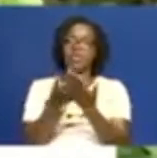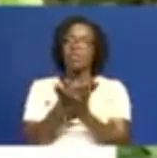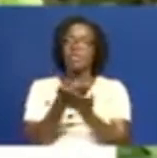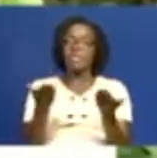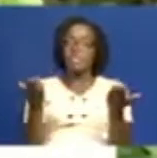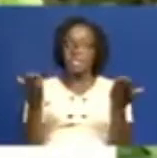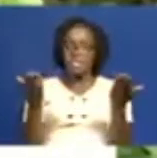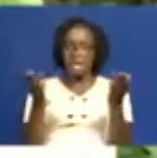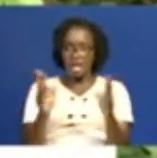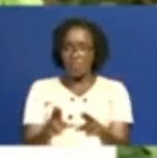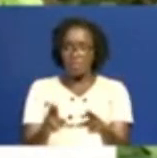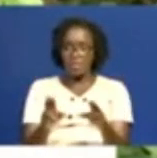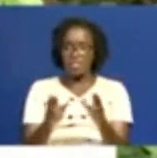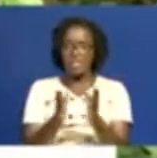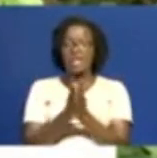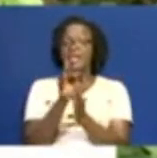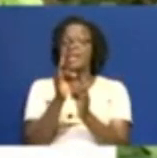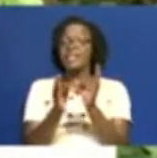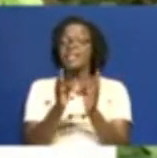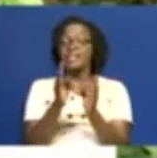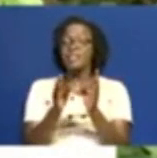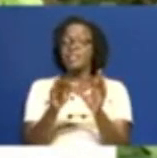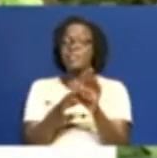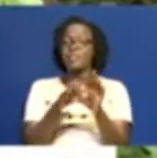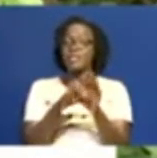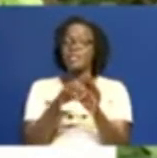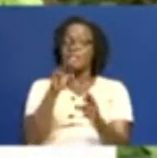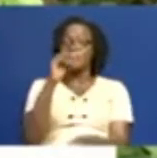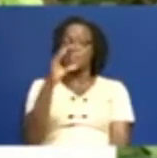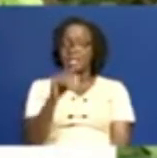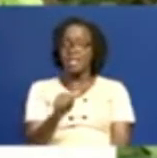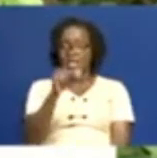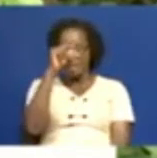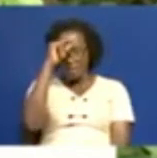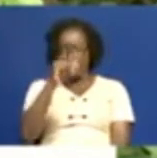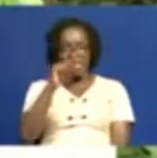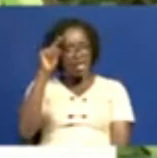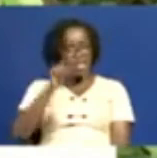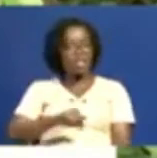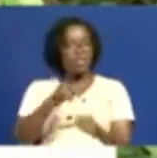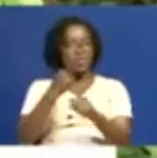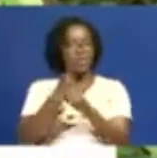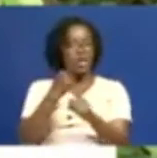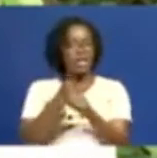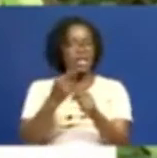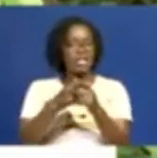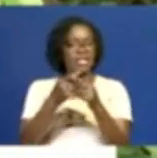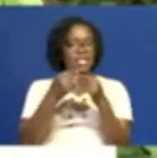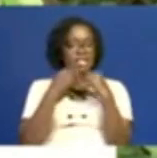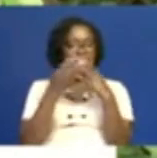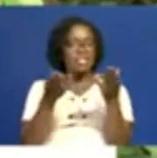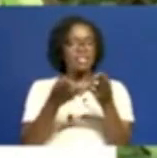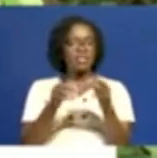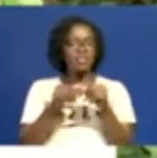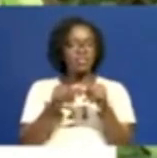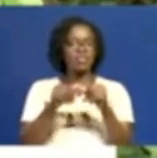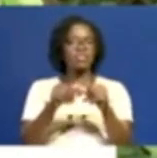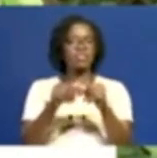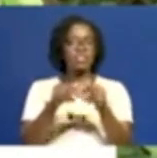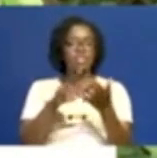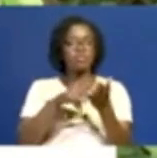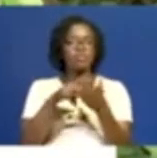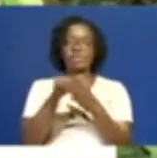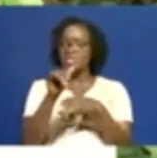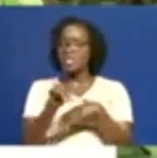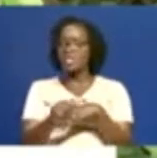is in the event that the members of the county assembly and the governor cannot be able to work, it means there is nothing that is going on. What that one means